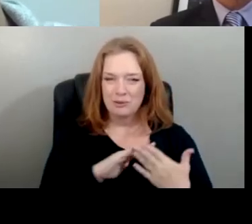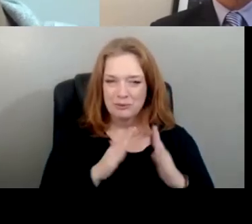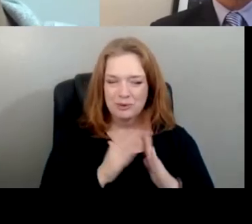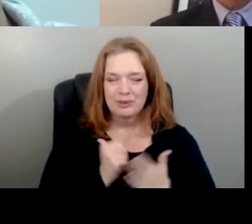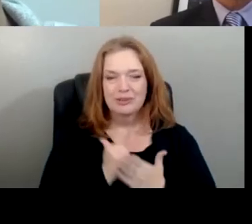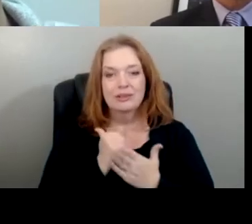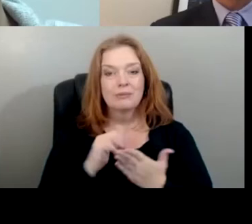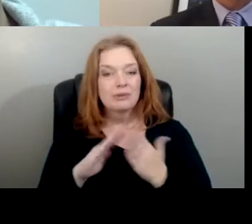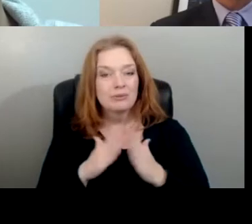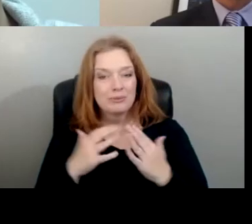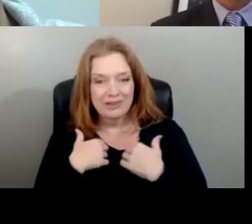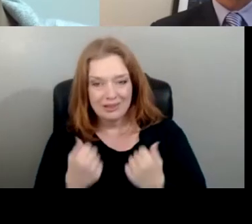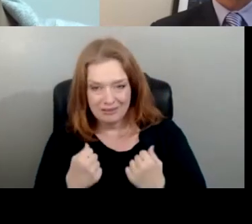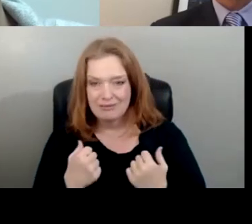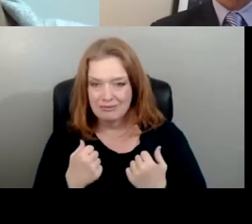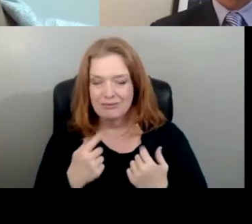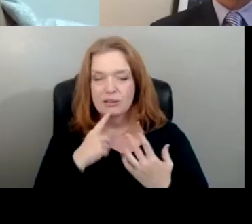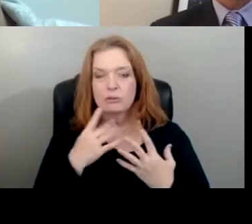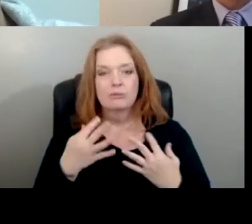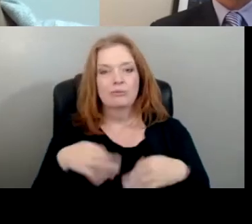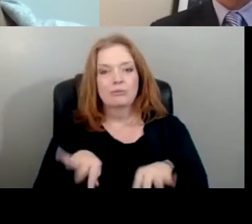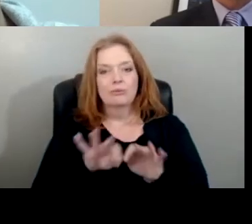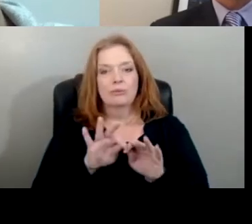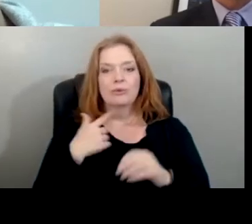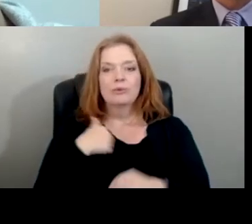And so it's important that we,